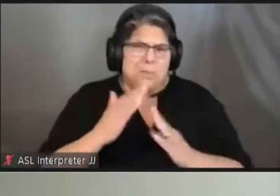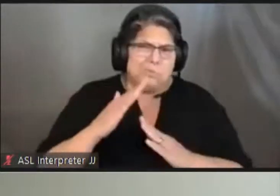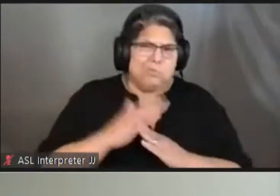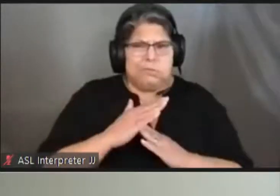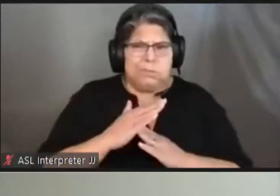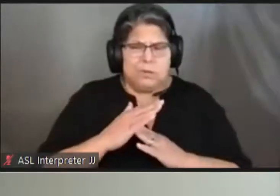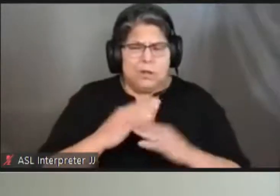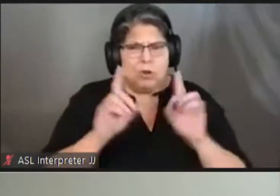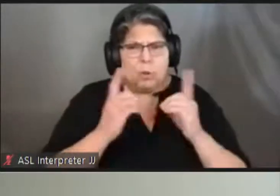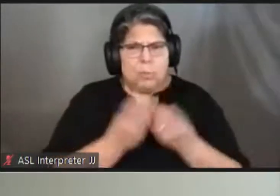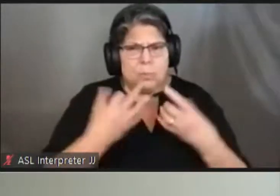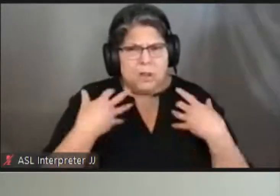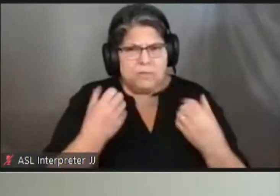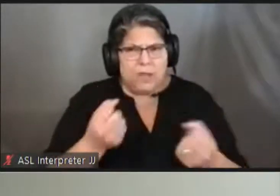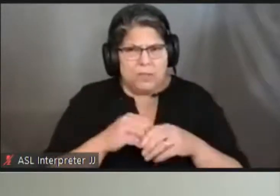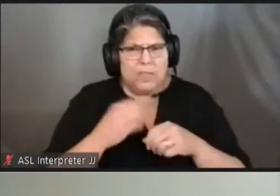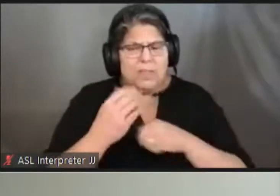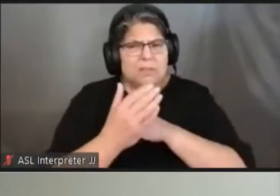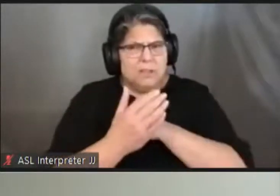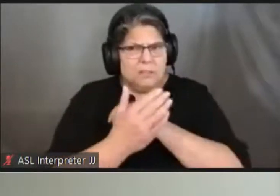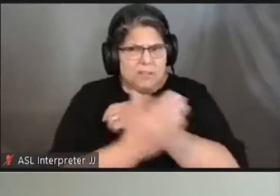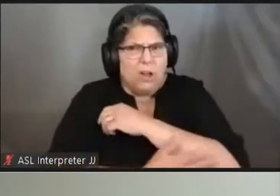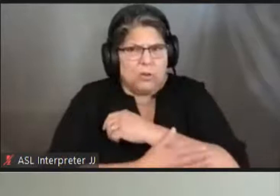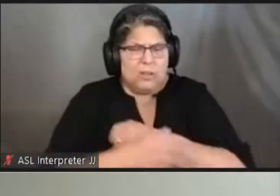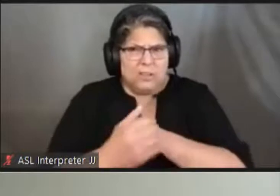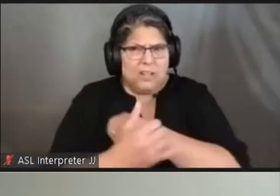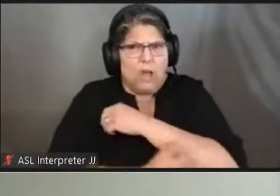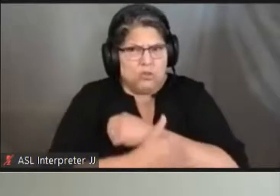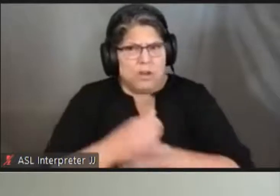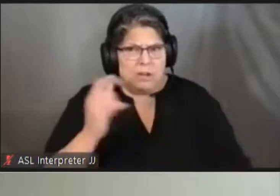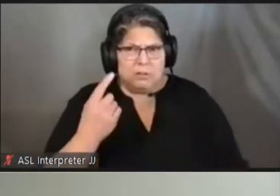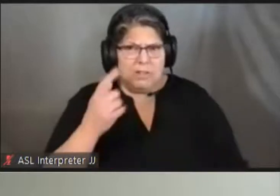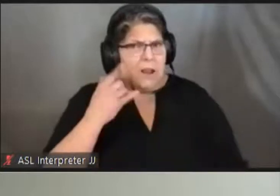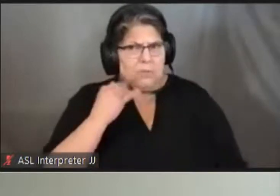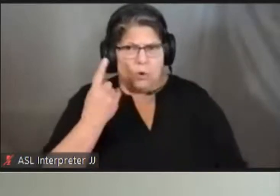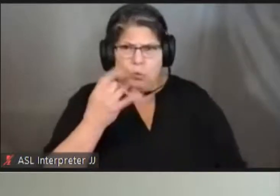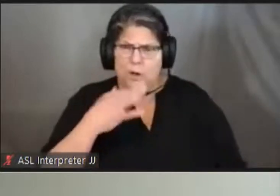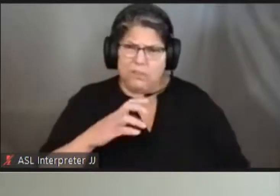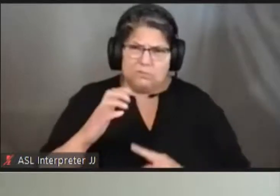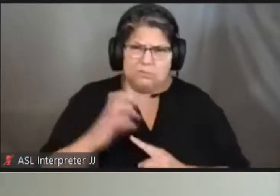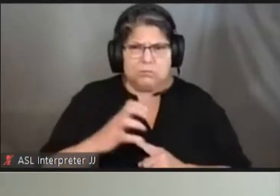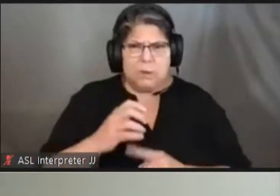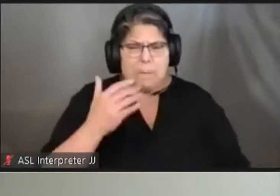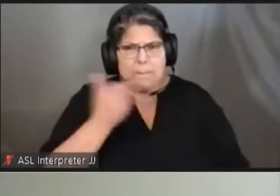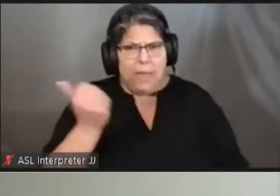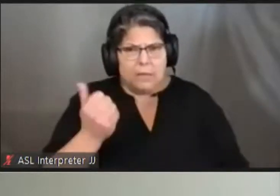in the country that's run by a state. And having it go through the state, which does have